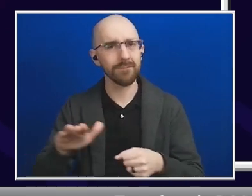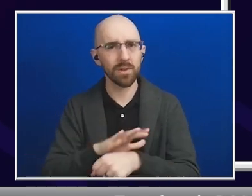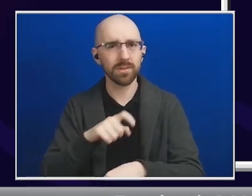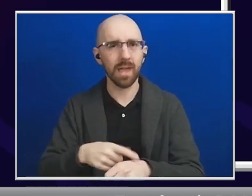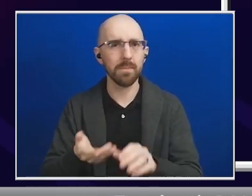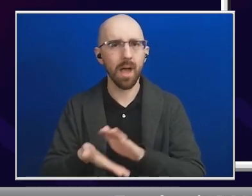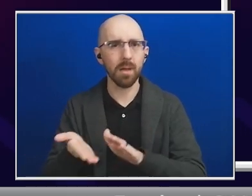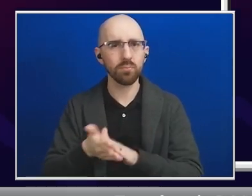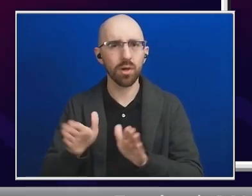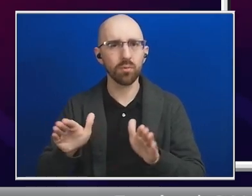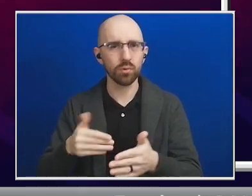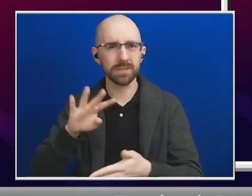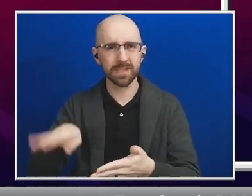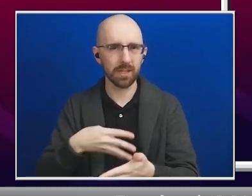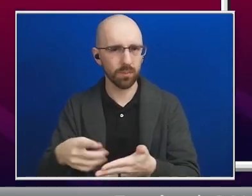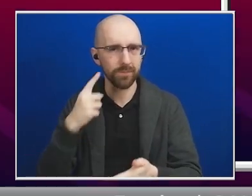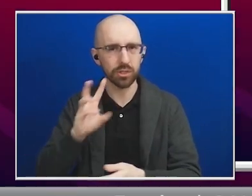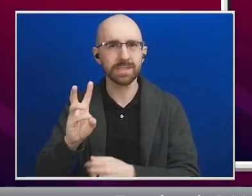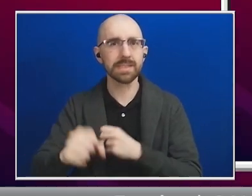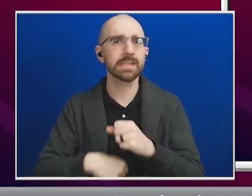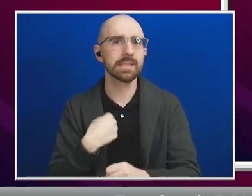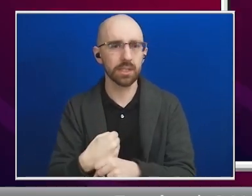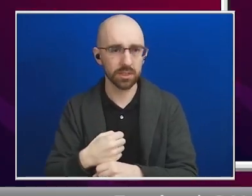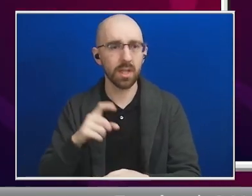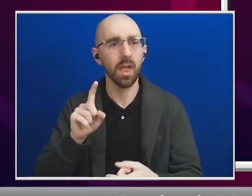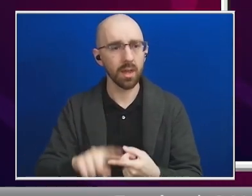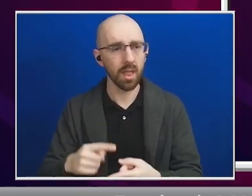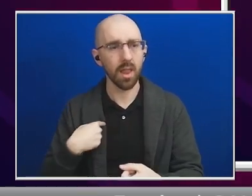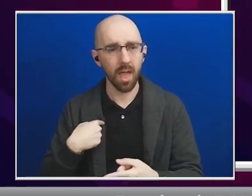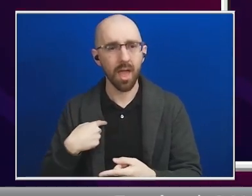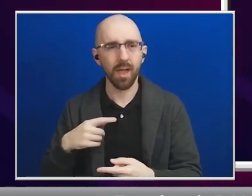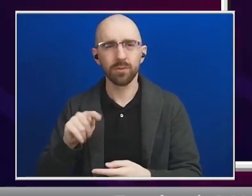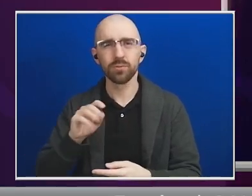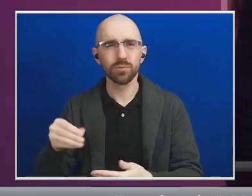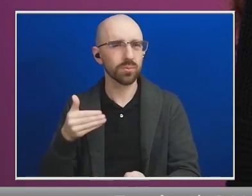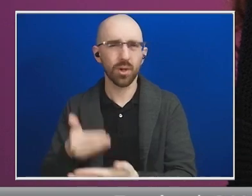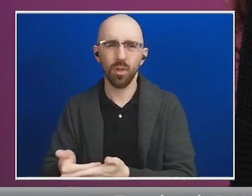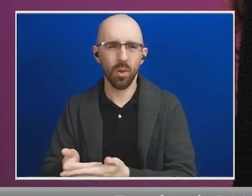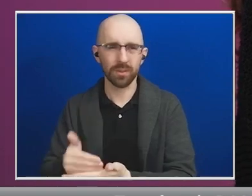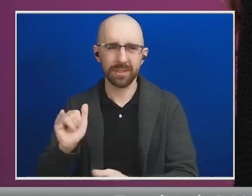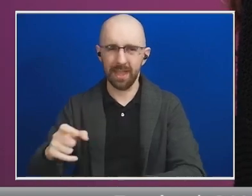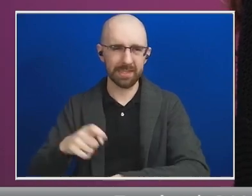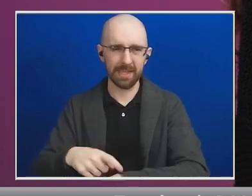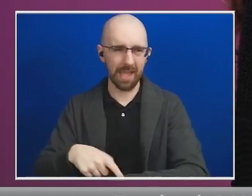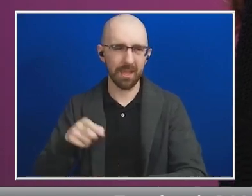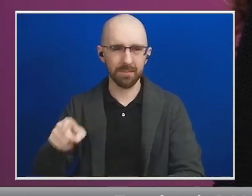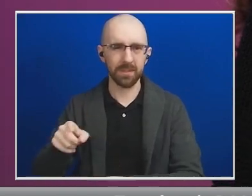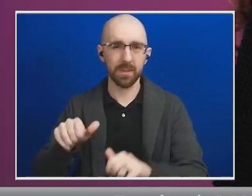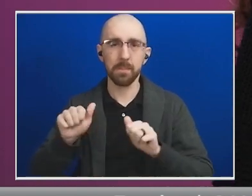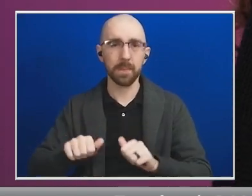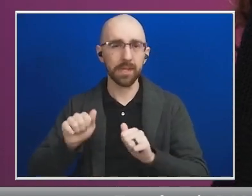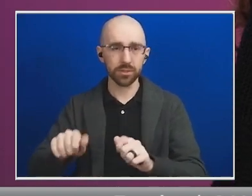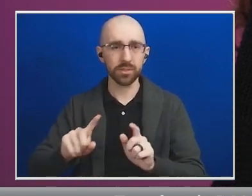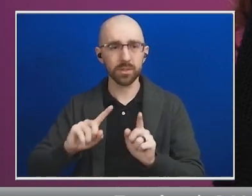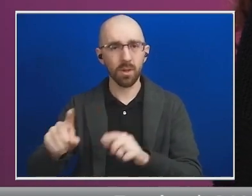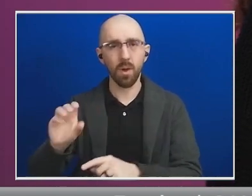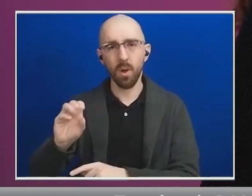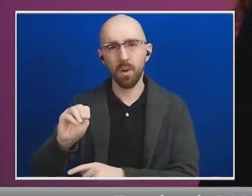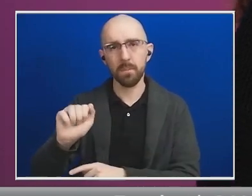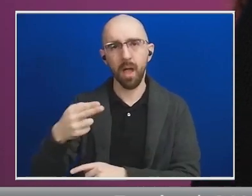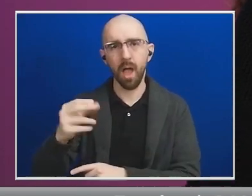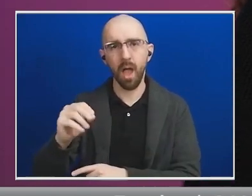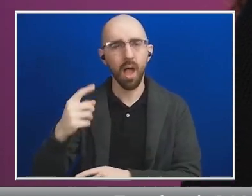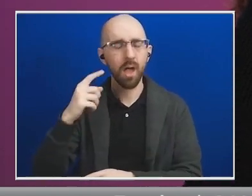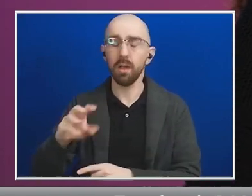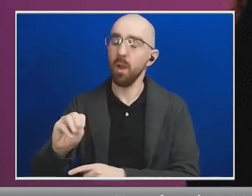6 years until it got too close to my heart. At the time, he was looking at potentially going to Omaha for an intestinal transplant